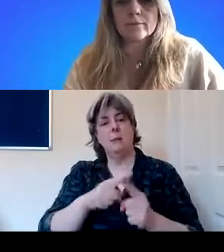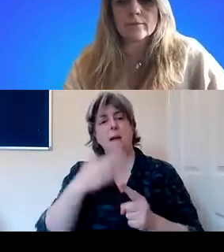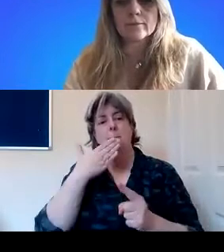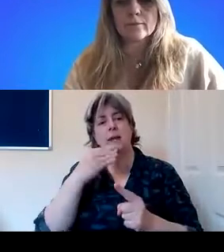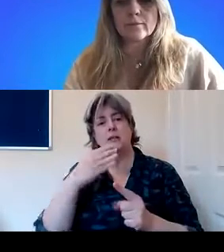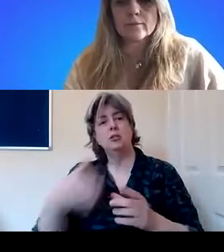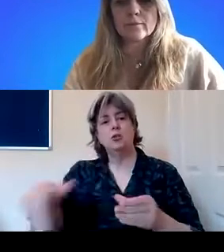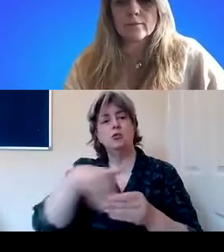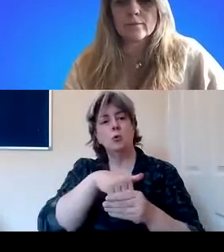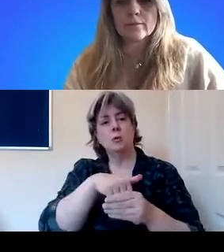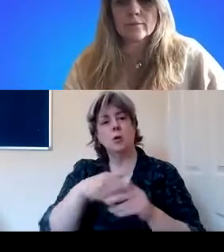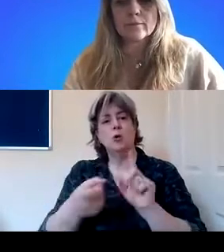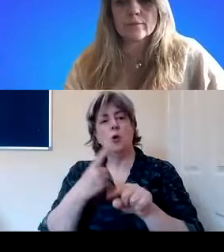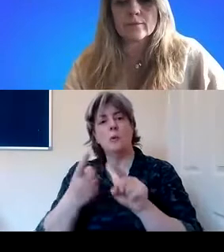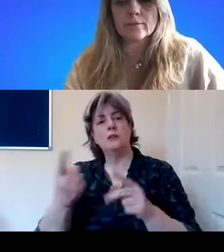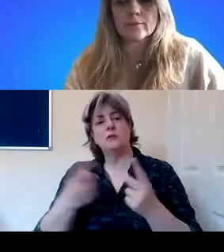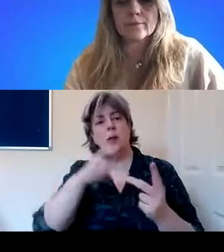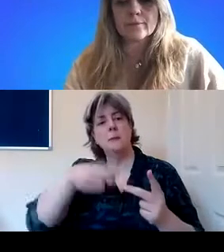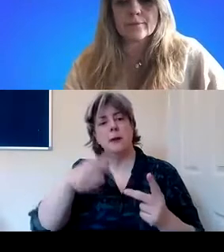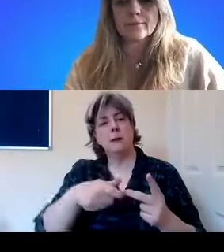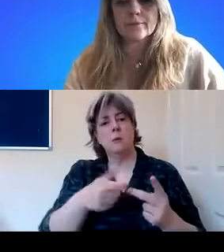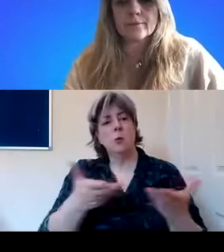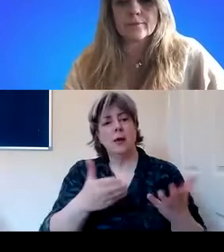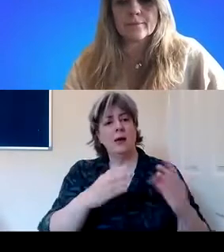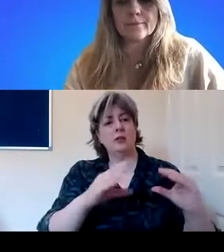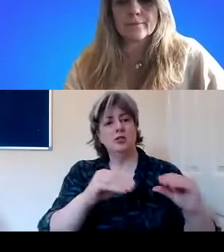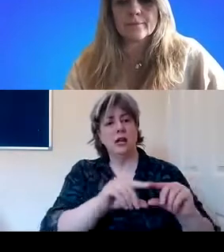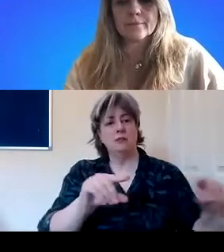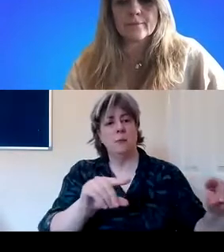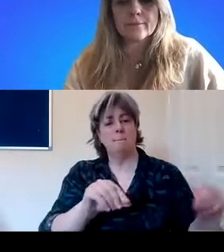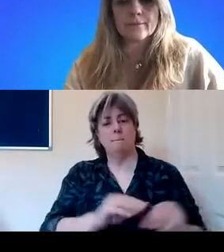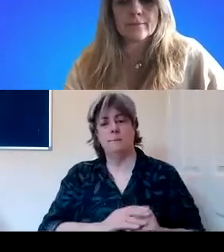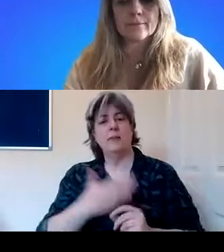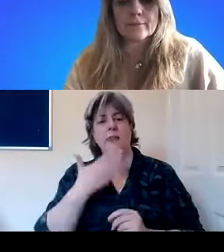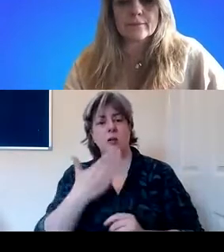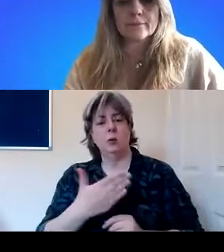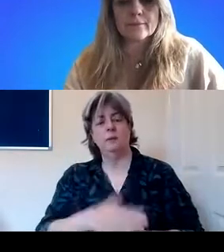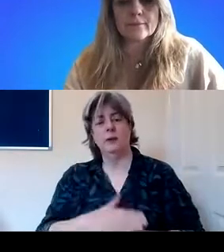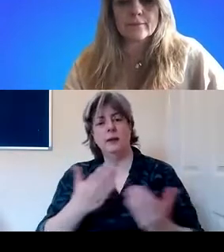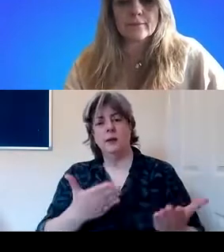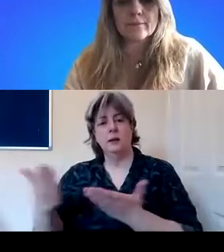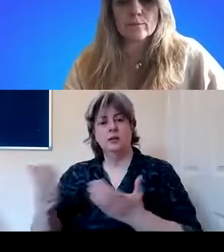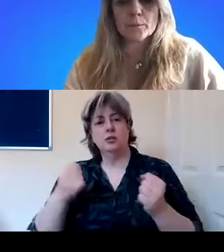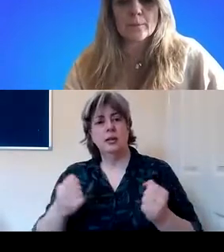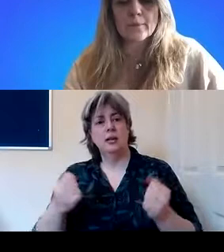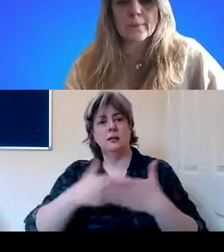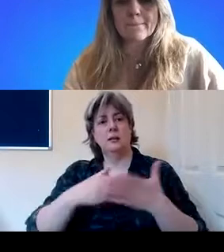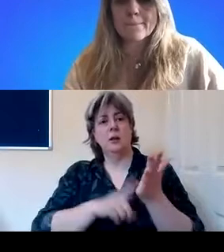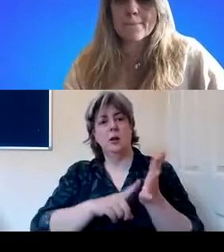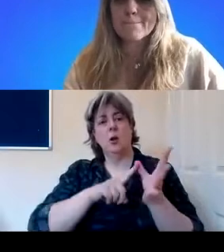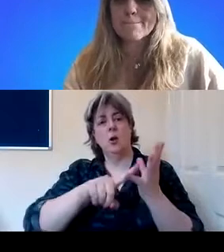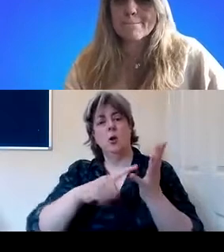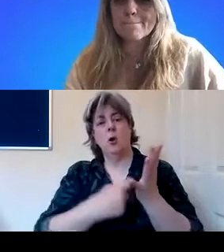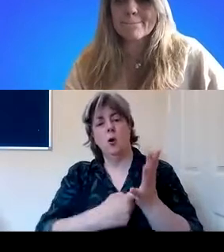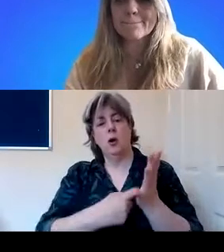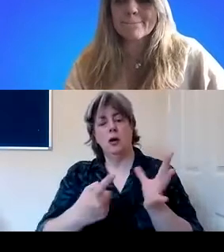chat function and we thank you for your understanding. I now have the pleasure of handing the meeting over to our chair for the evening, Laura Dole, Director